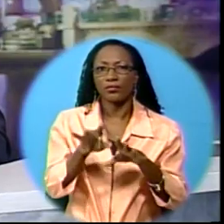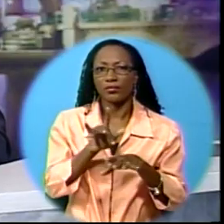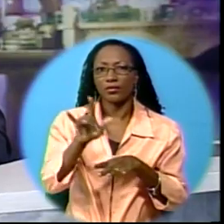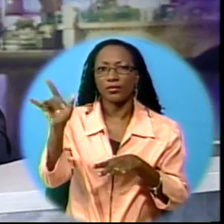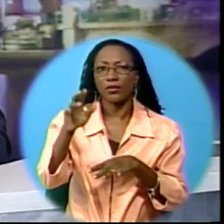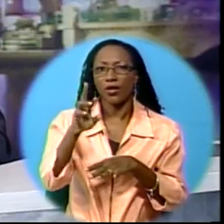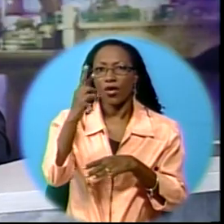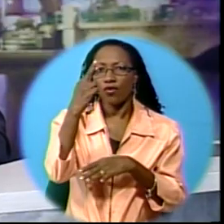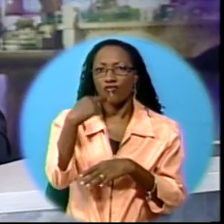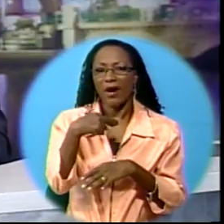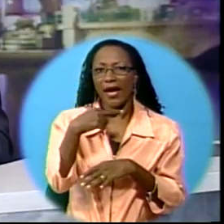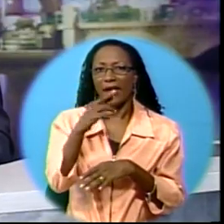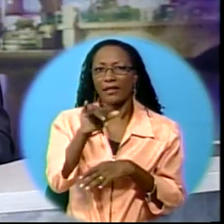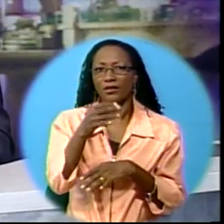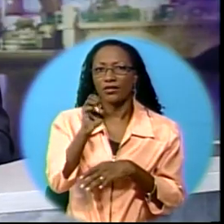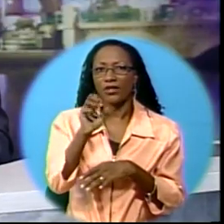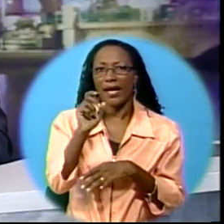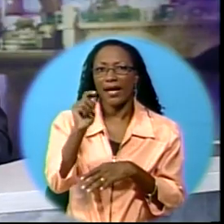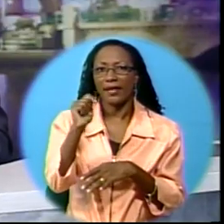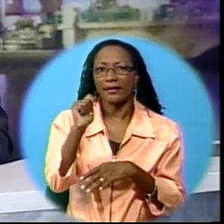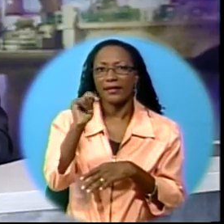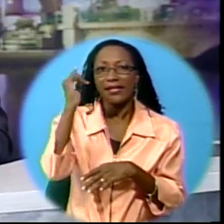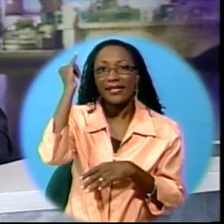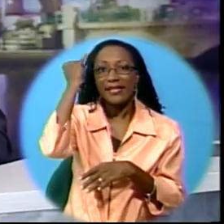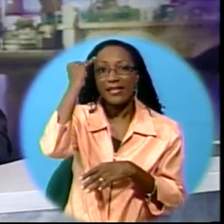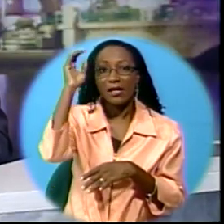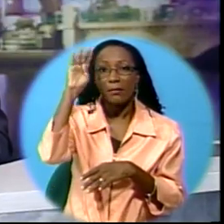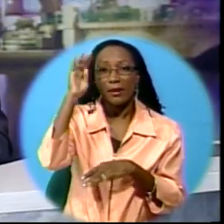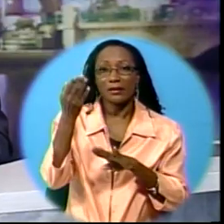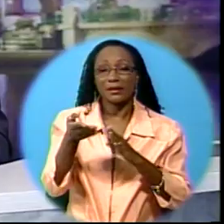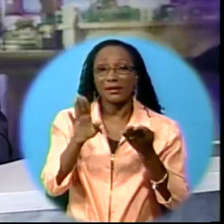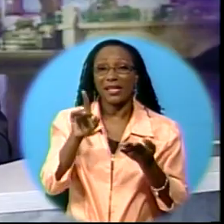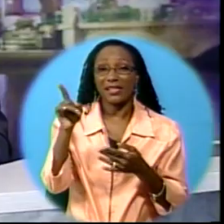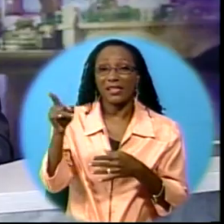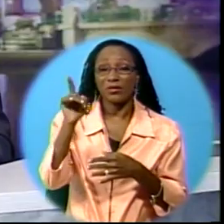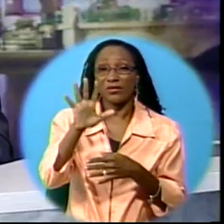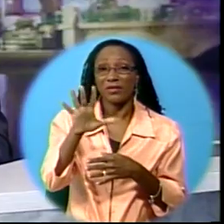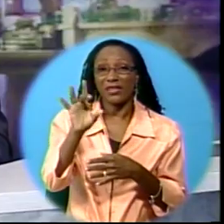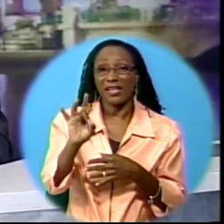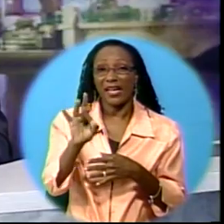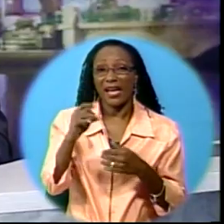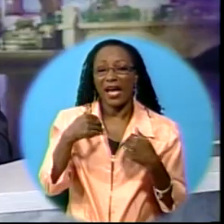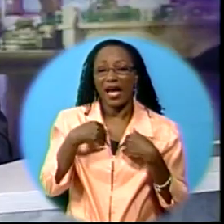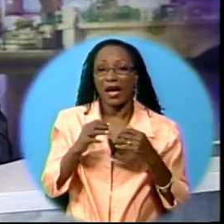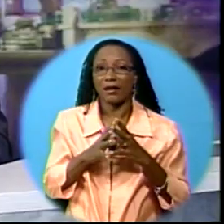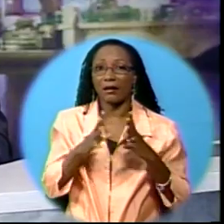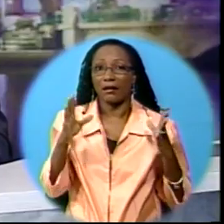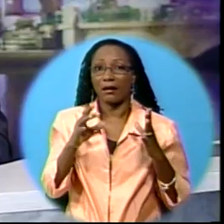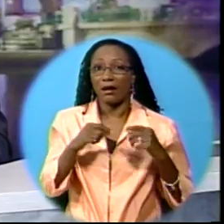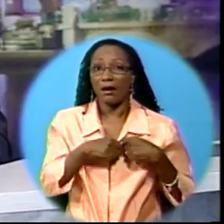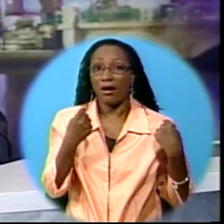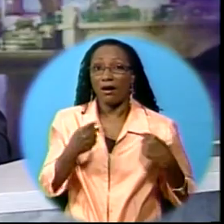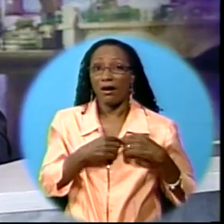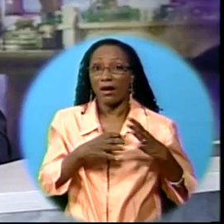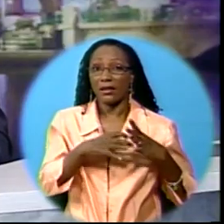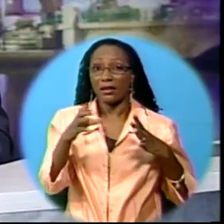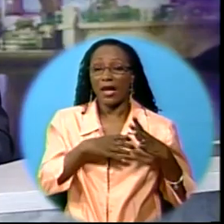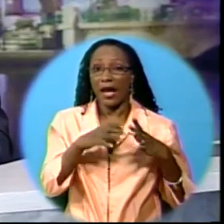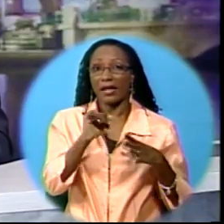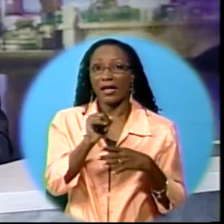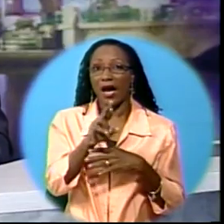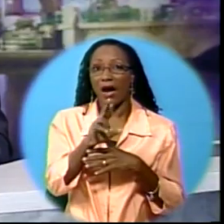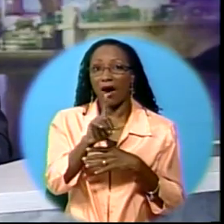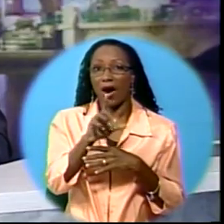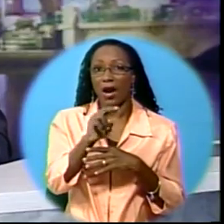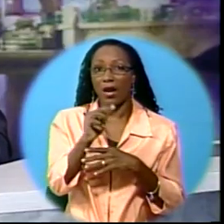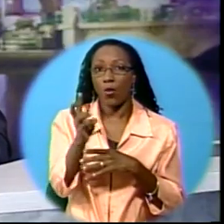RedJet, Ian Burns, is dead. He was 58. He succumbed to a massive heart attack in his native Ireland on Wednesday.